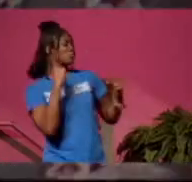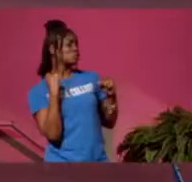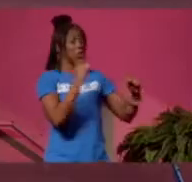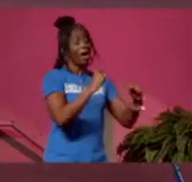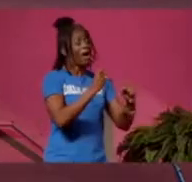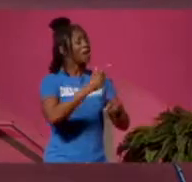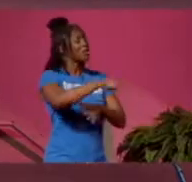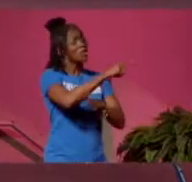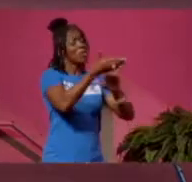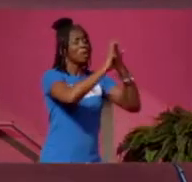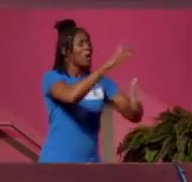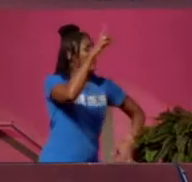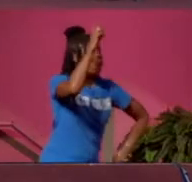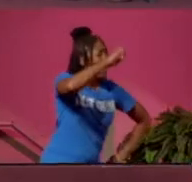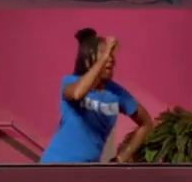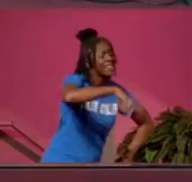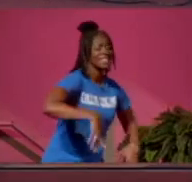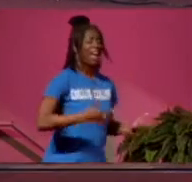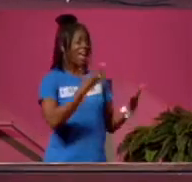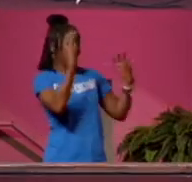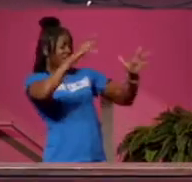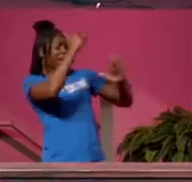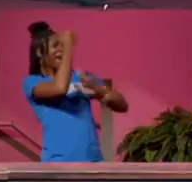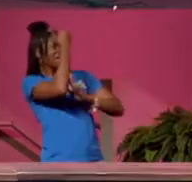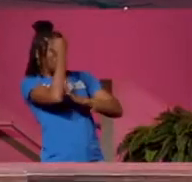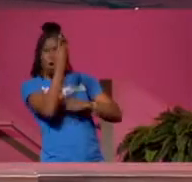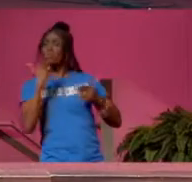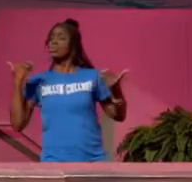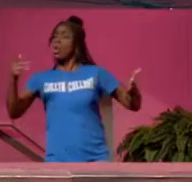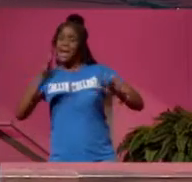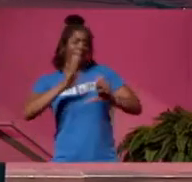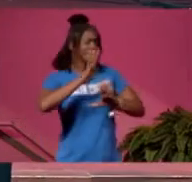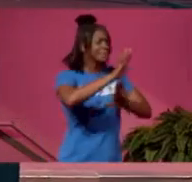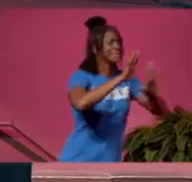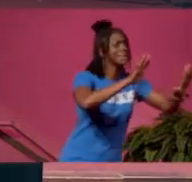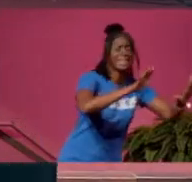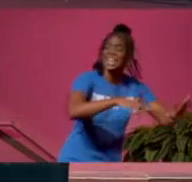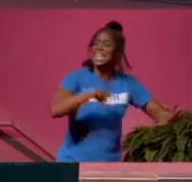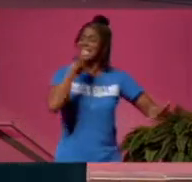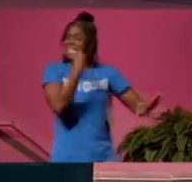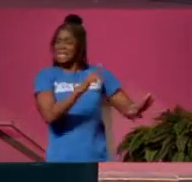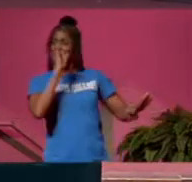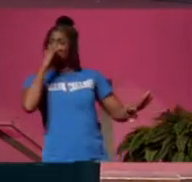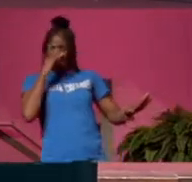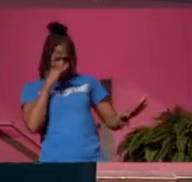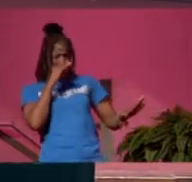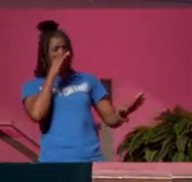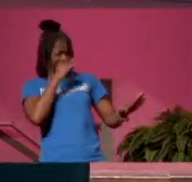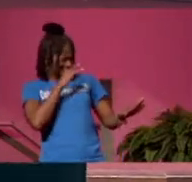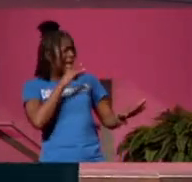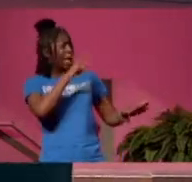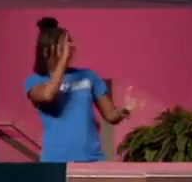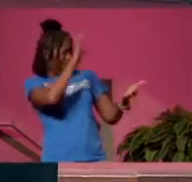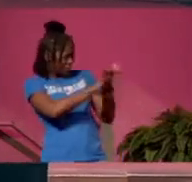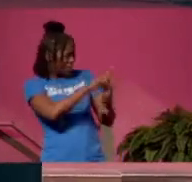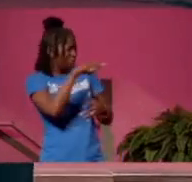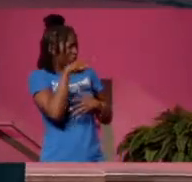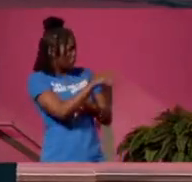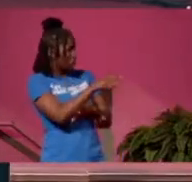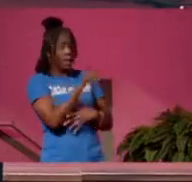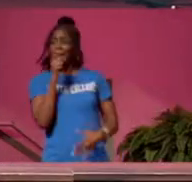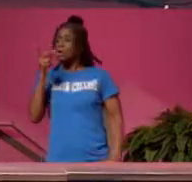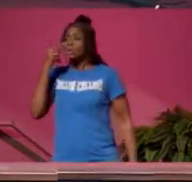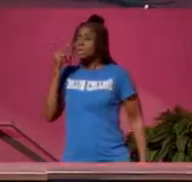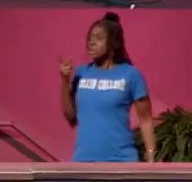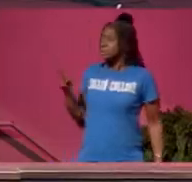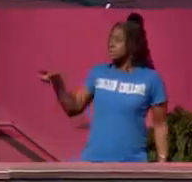wiser and better. Come on, go to them. Lay hands on them. Speak a word over them. Y'all ain't saying nothing. These